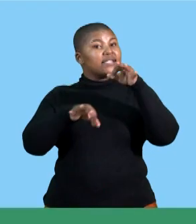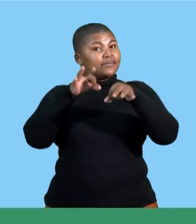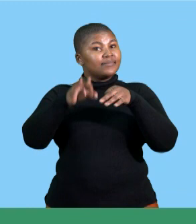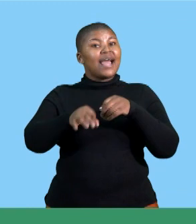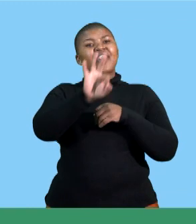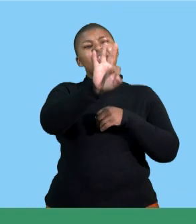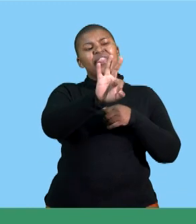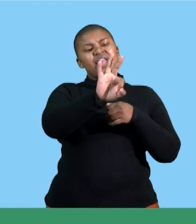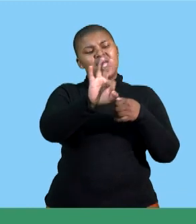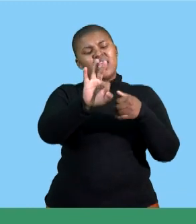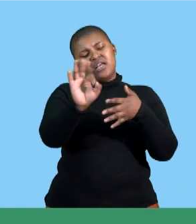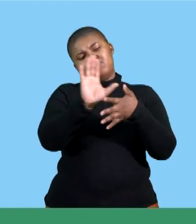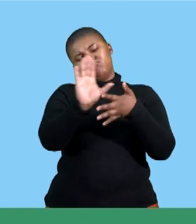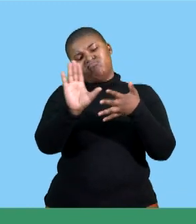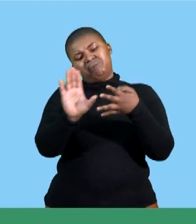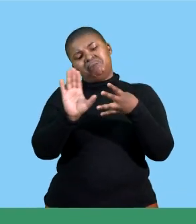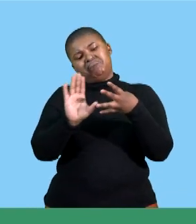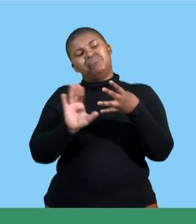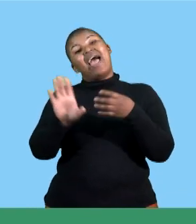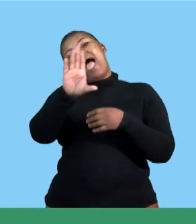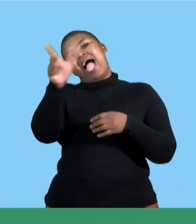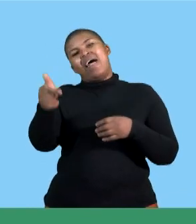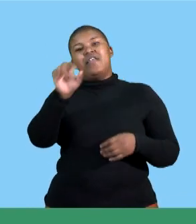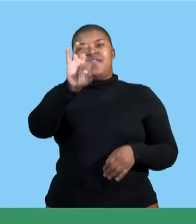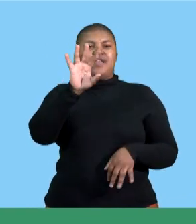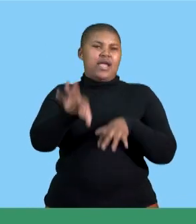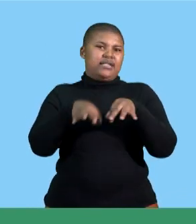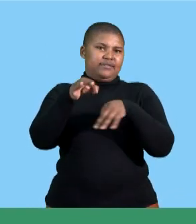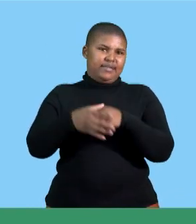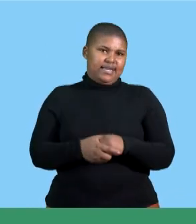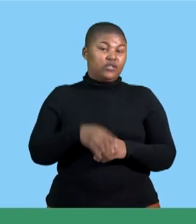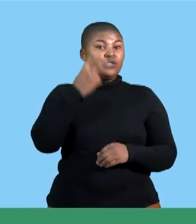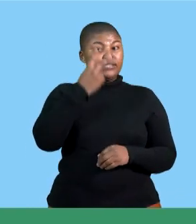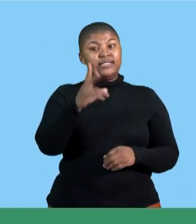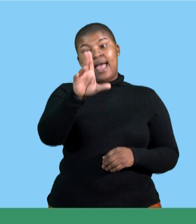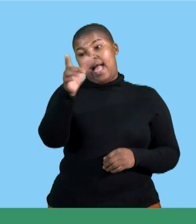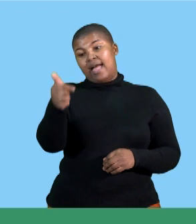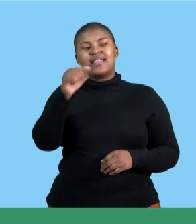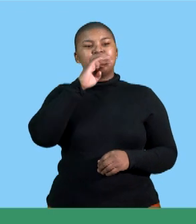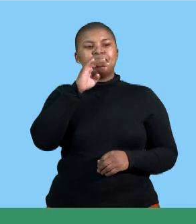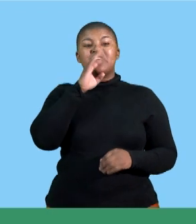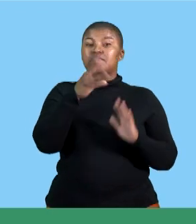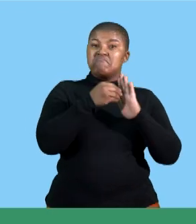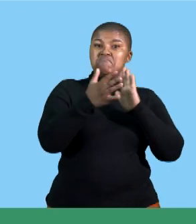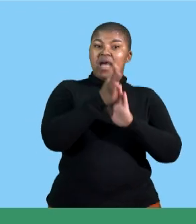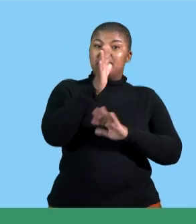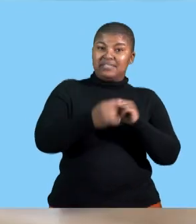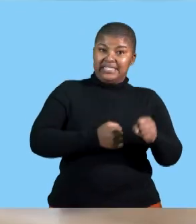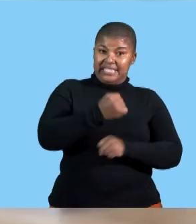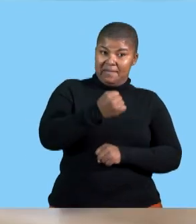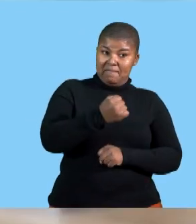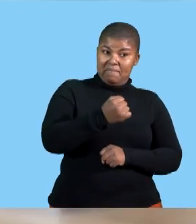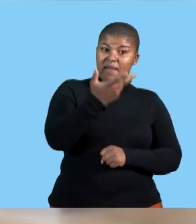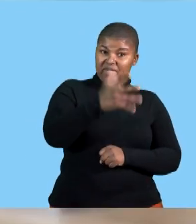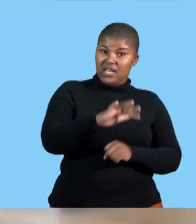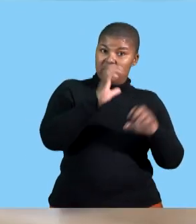Explain 3 other criteria for successful team performance. So obviously with this other, it simply means that the ones